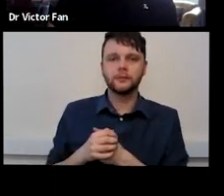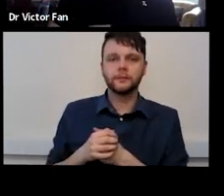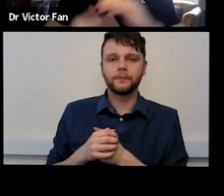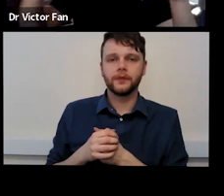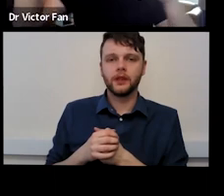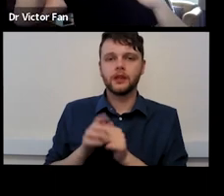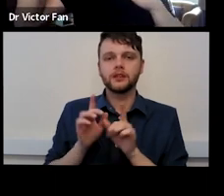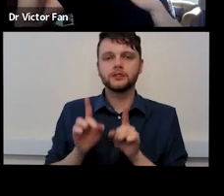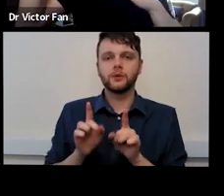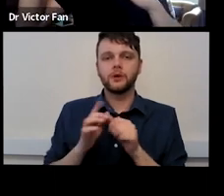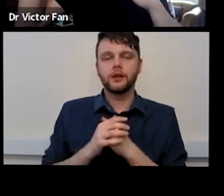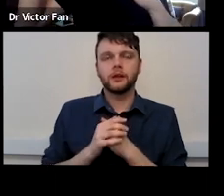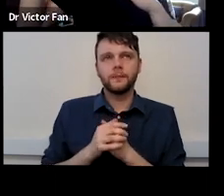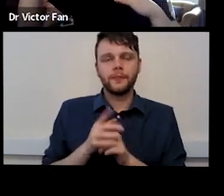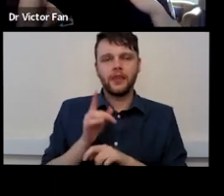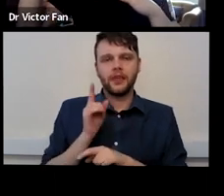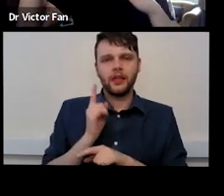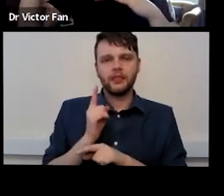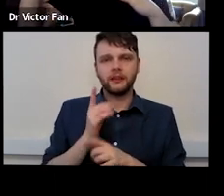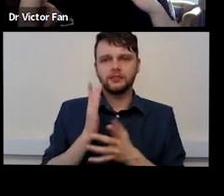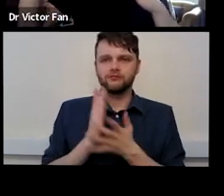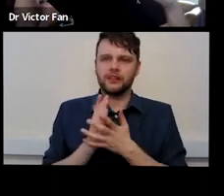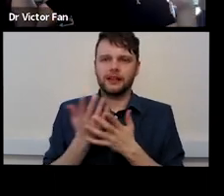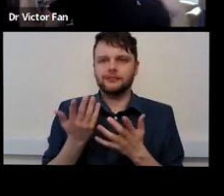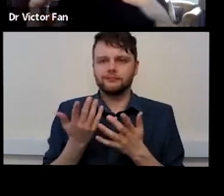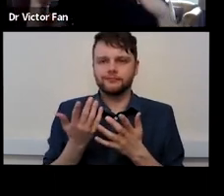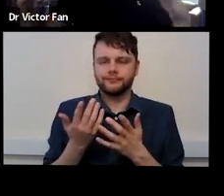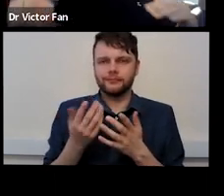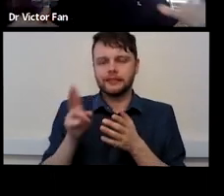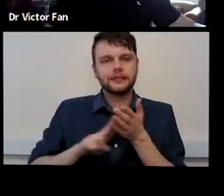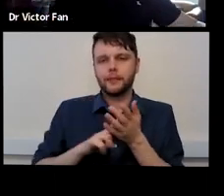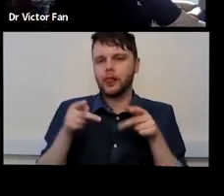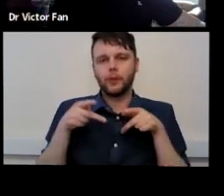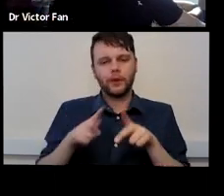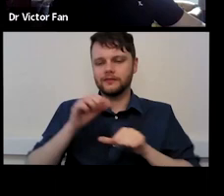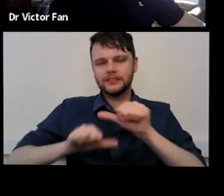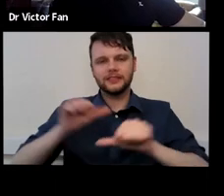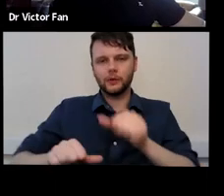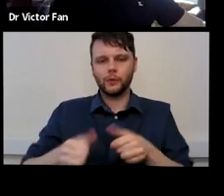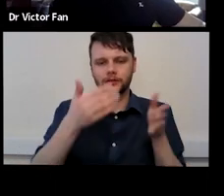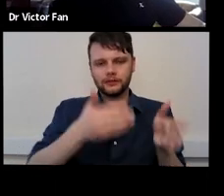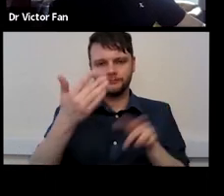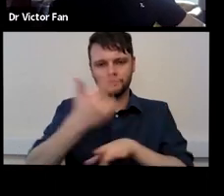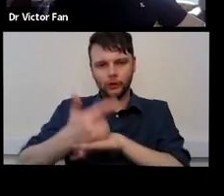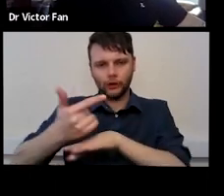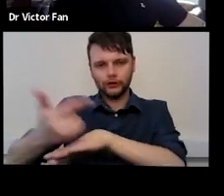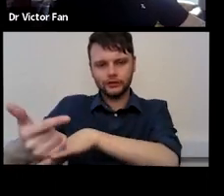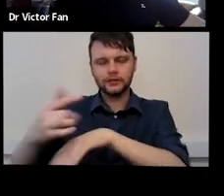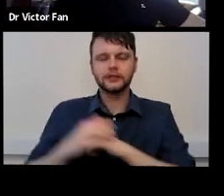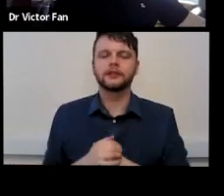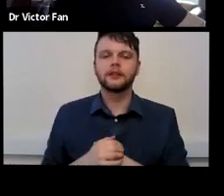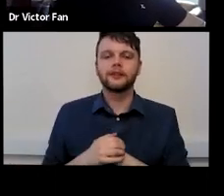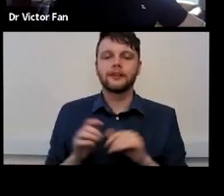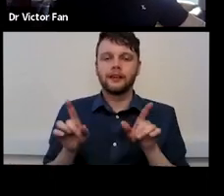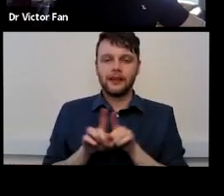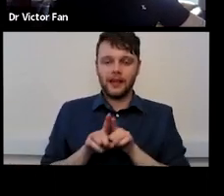so this is a very kind of typical way of sequencing a series of shots by D.W. Griffith and by a lot